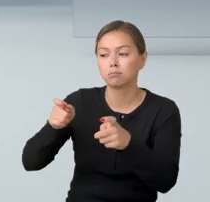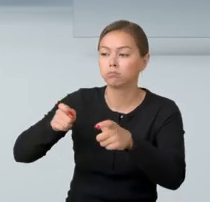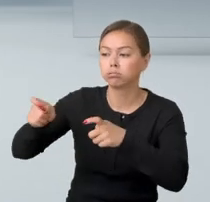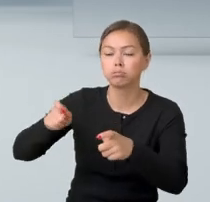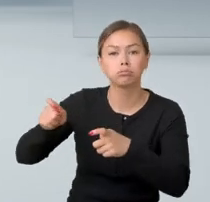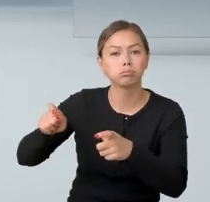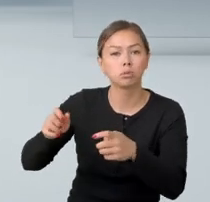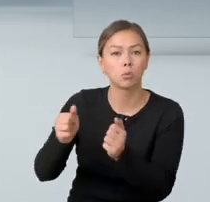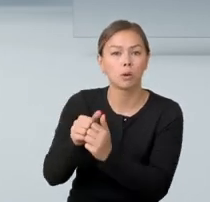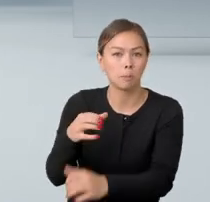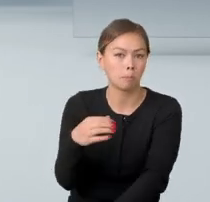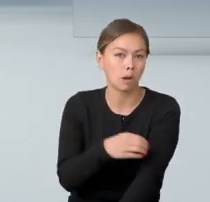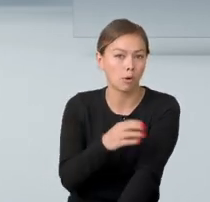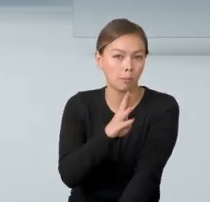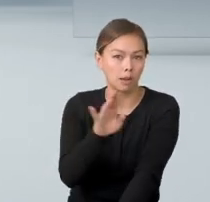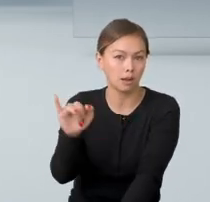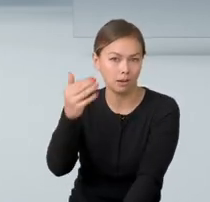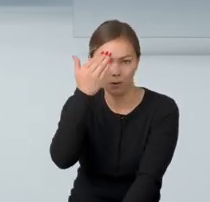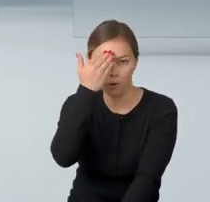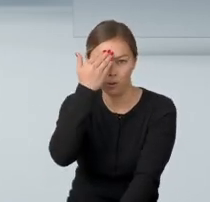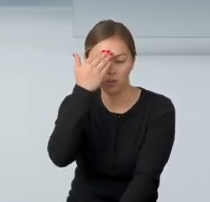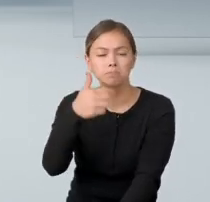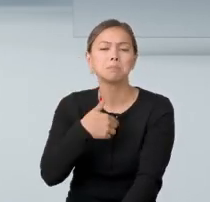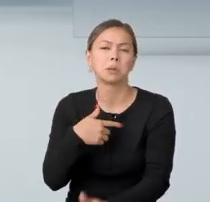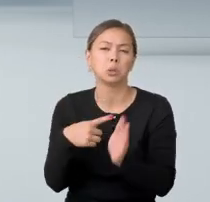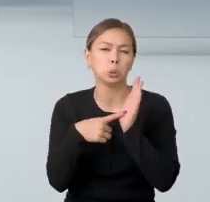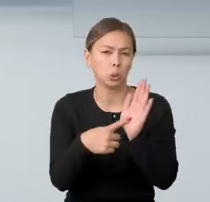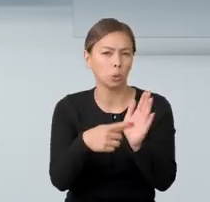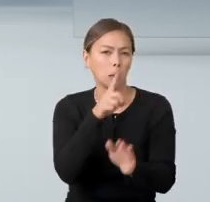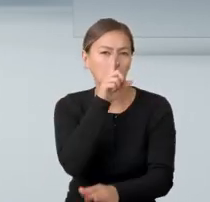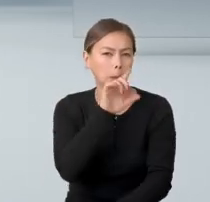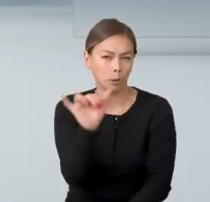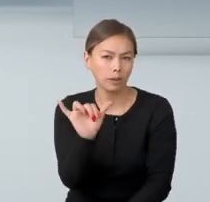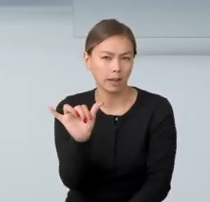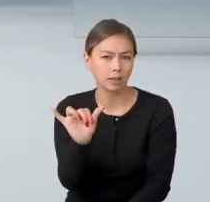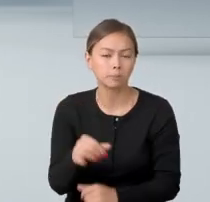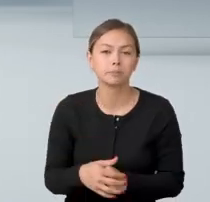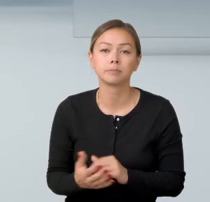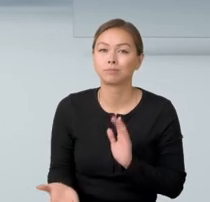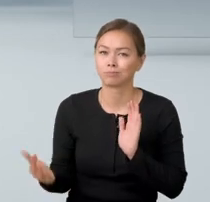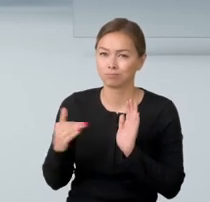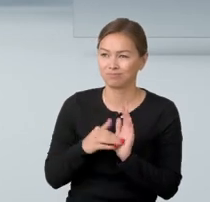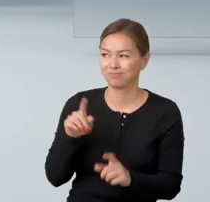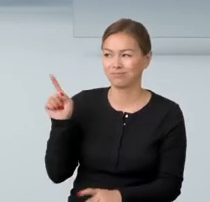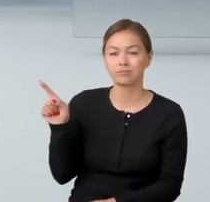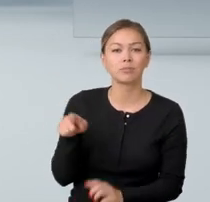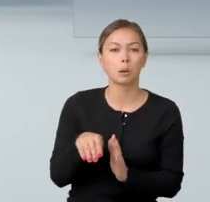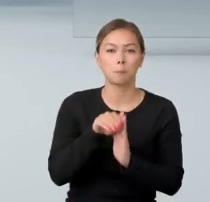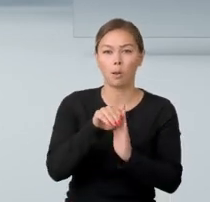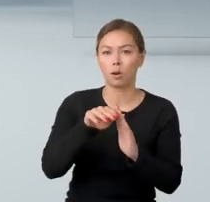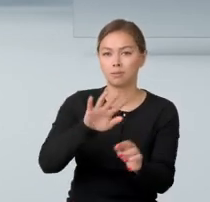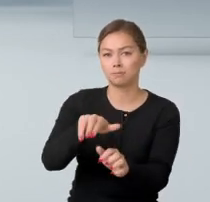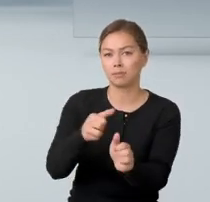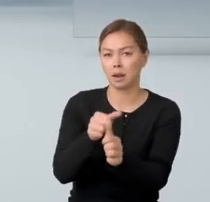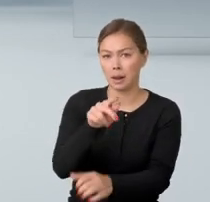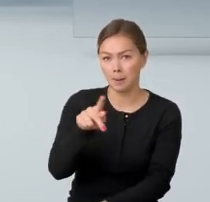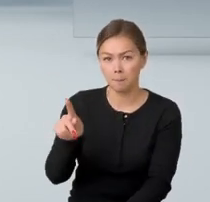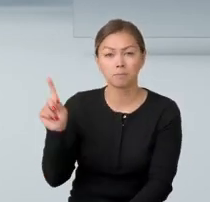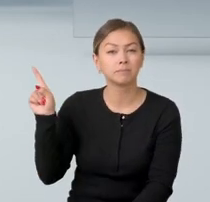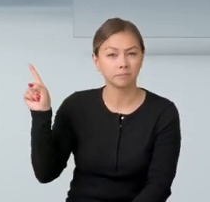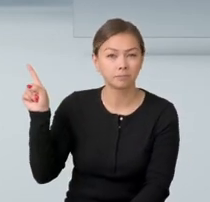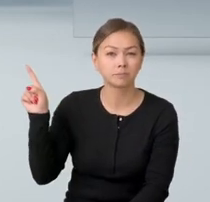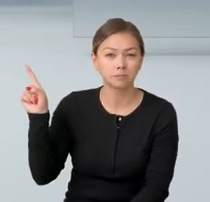and manage these dashboards with some powered bi knowledge so let's see how this works in the database as you can see